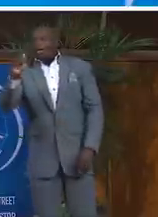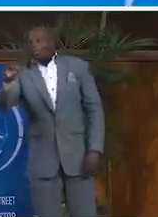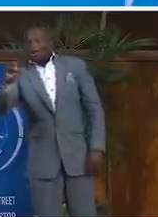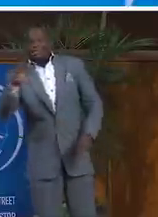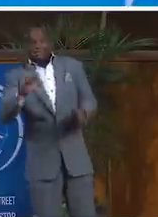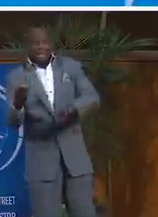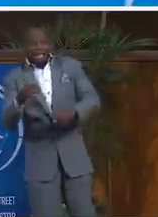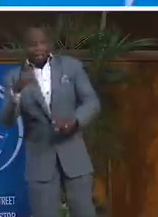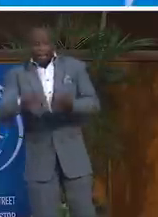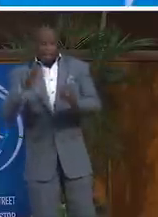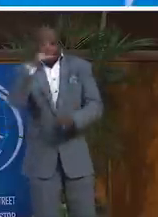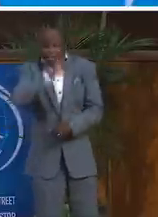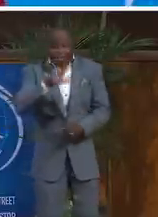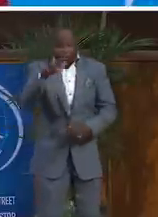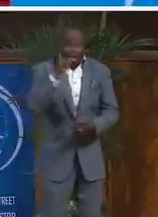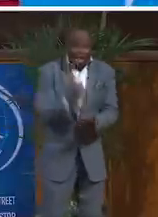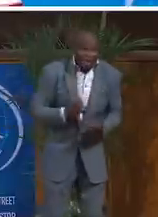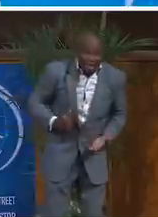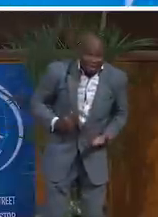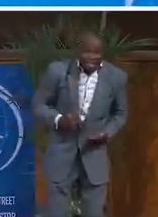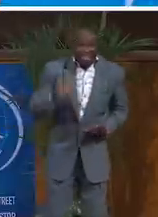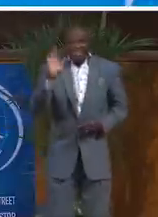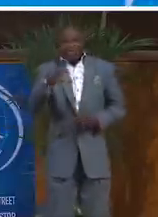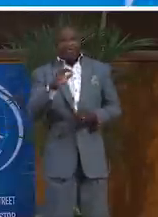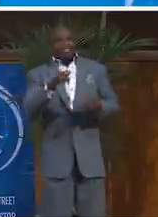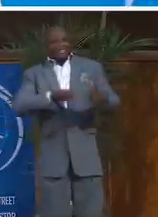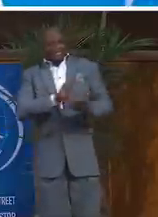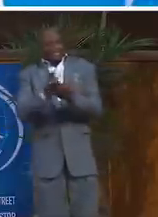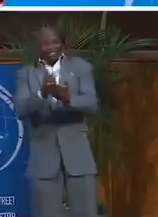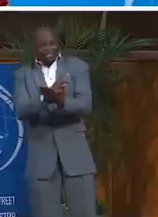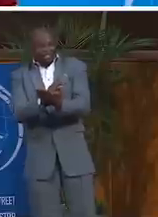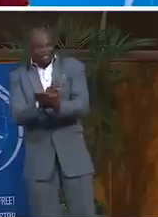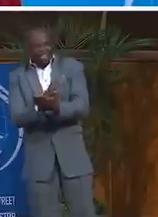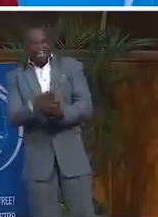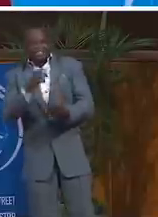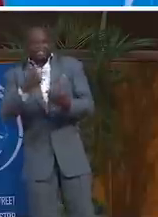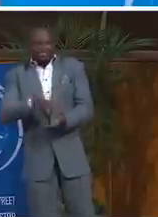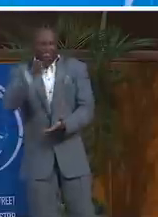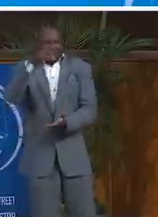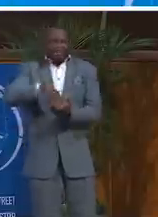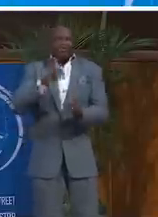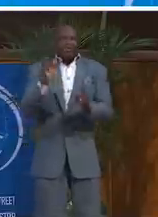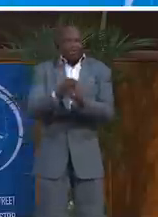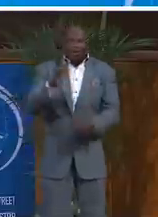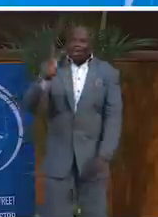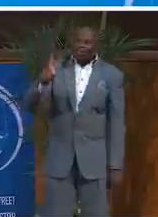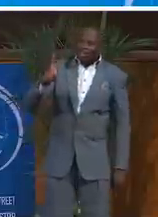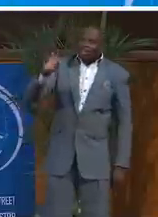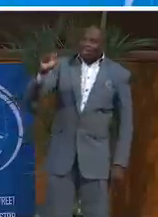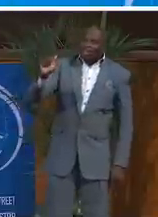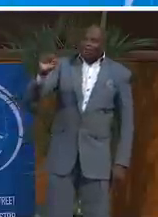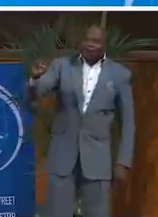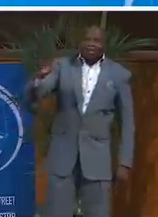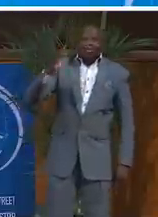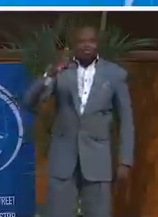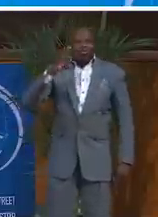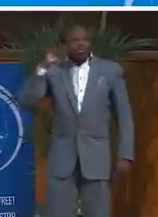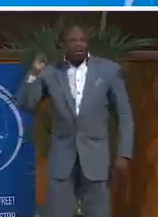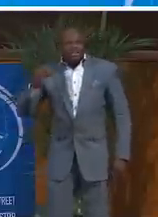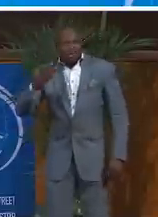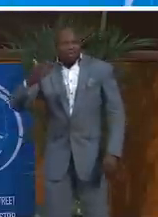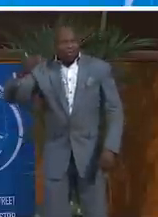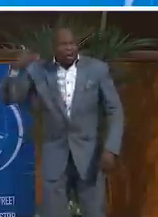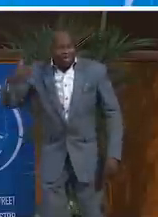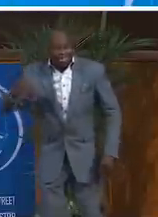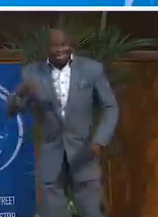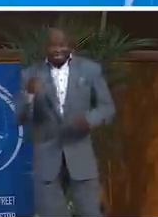In case you missed your amen in your kitchen, the shout is over the word was. That Jesus